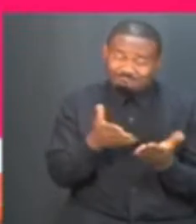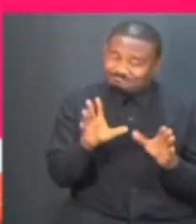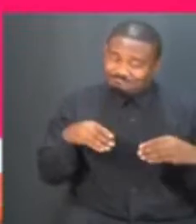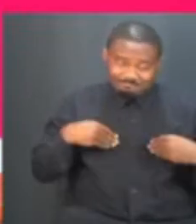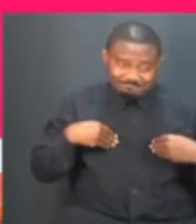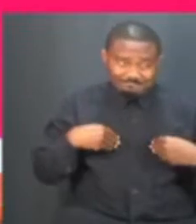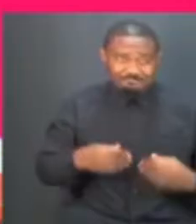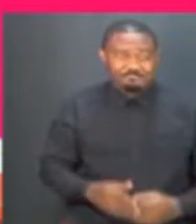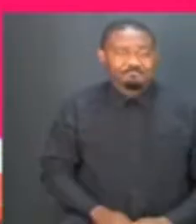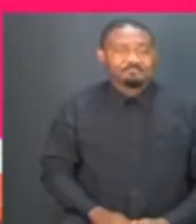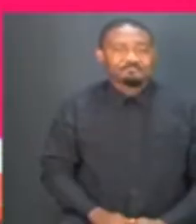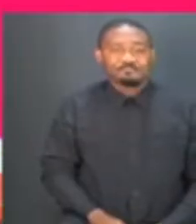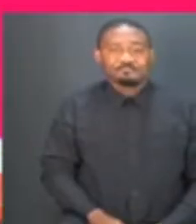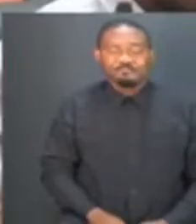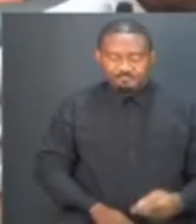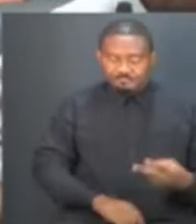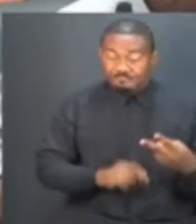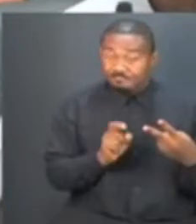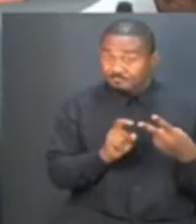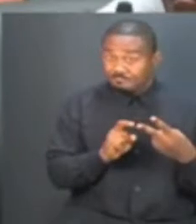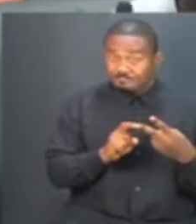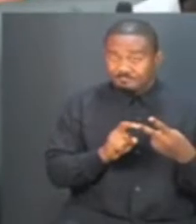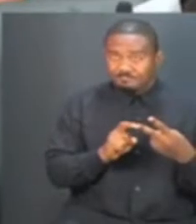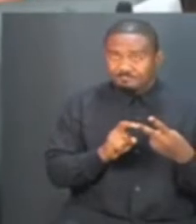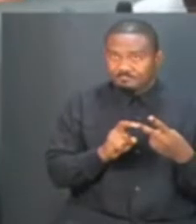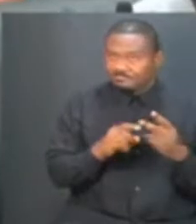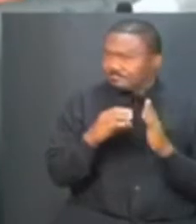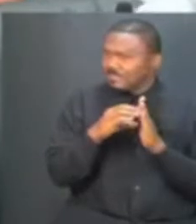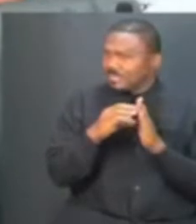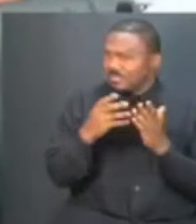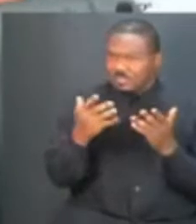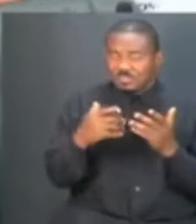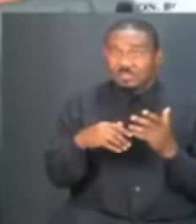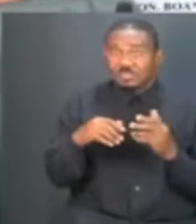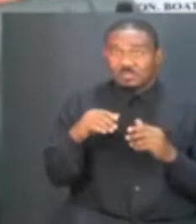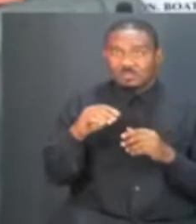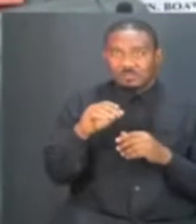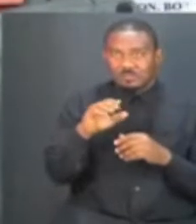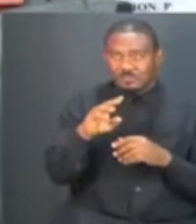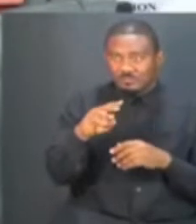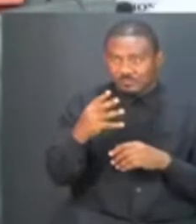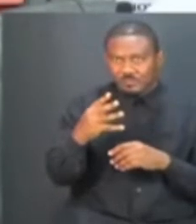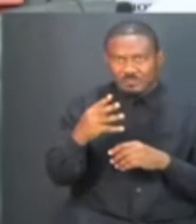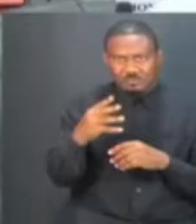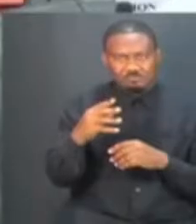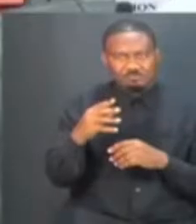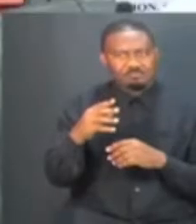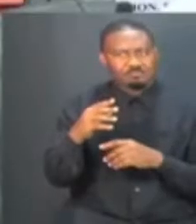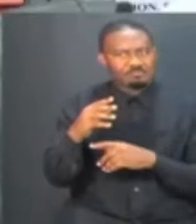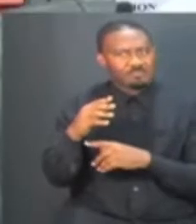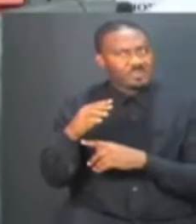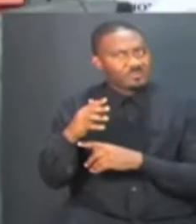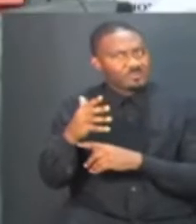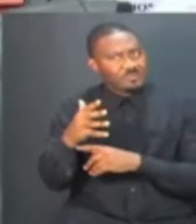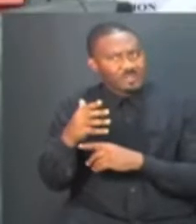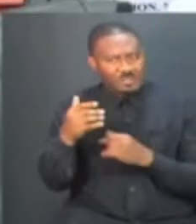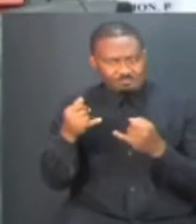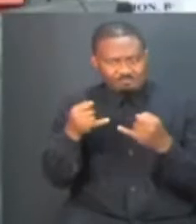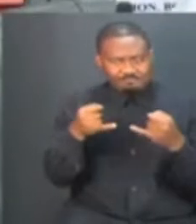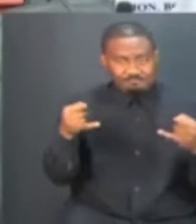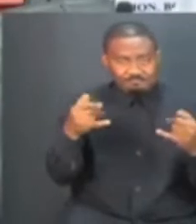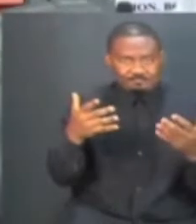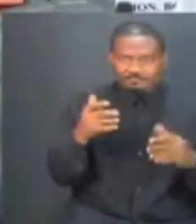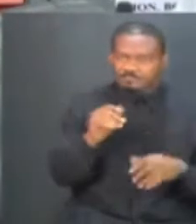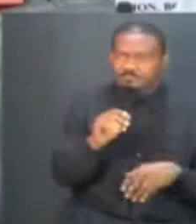you. Then the second paragraph, the fifth line, whether the bill complies with